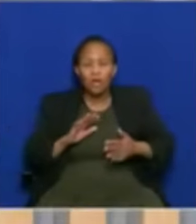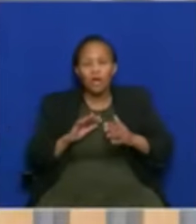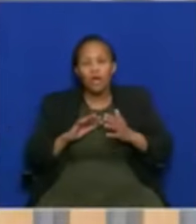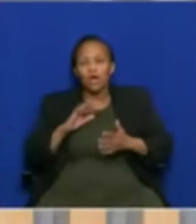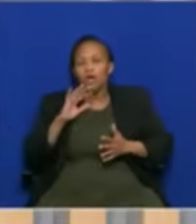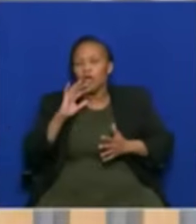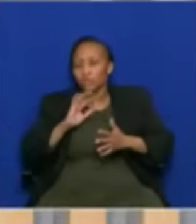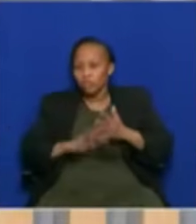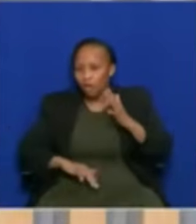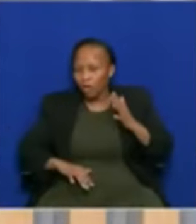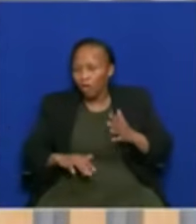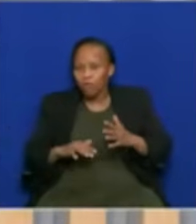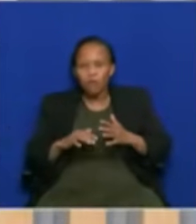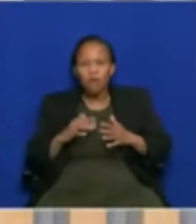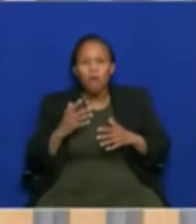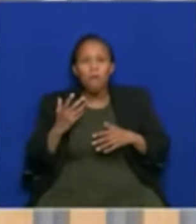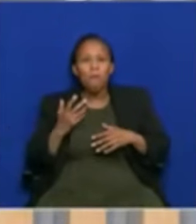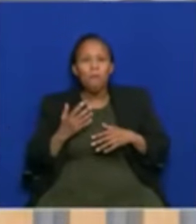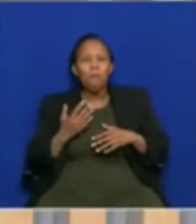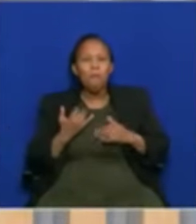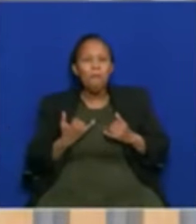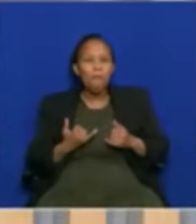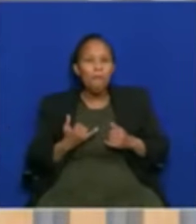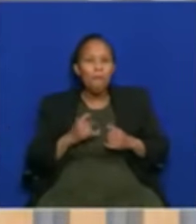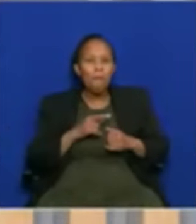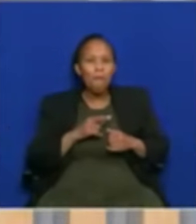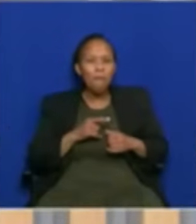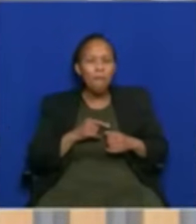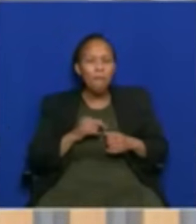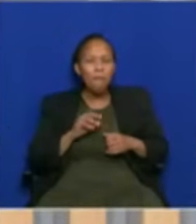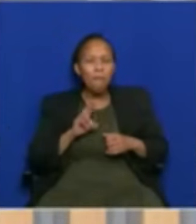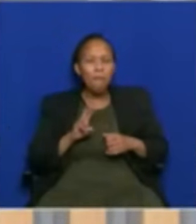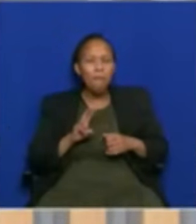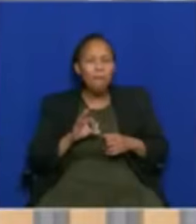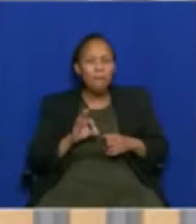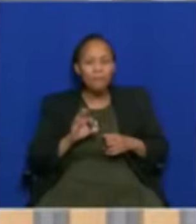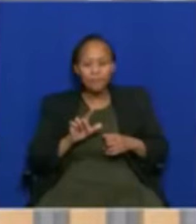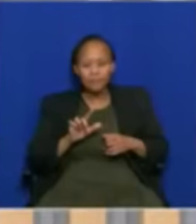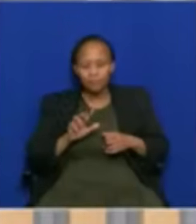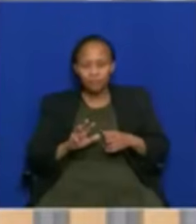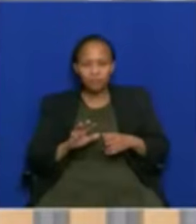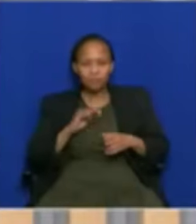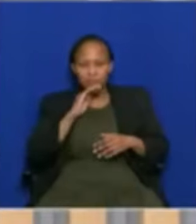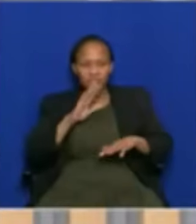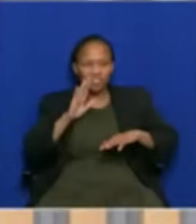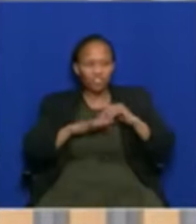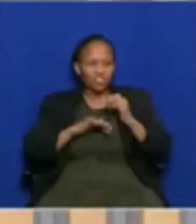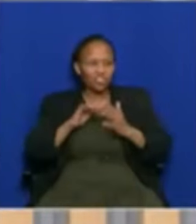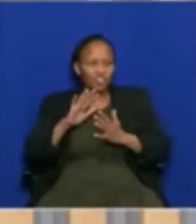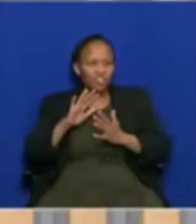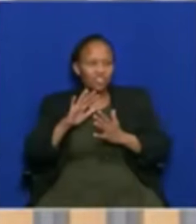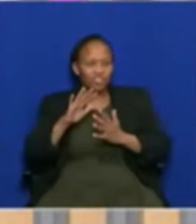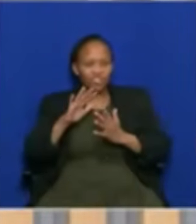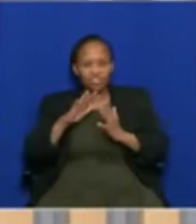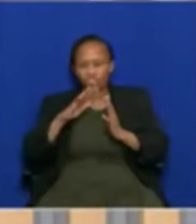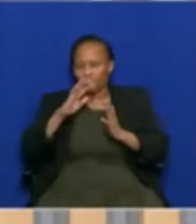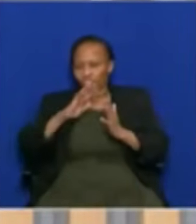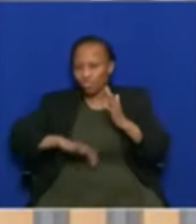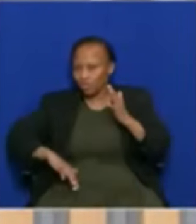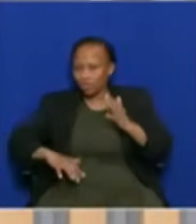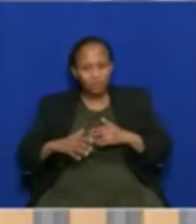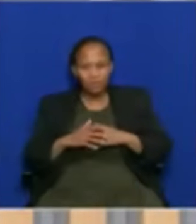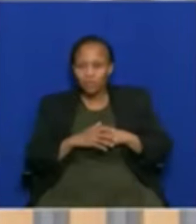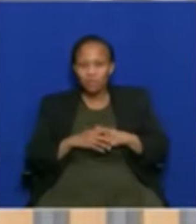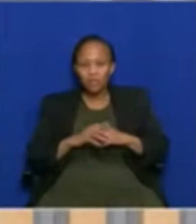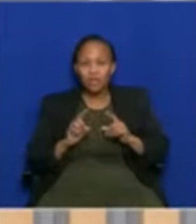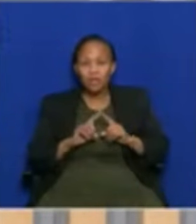you in 2379, that's not the charge sheet, that's your affidavit. Because the charge sheet follows